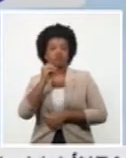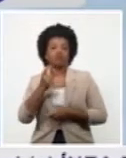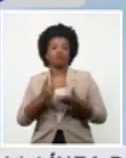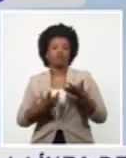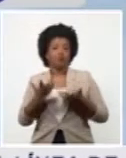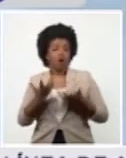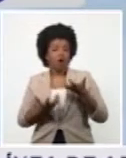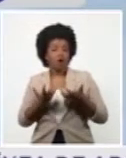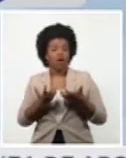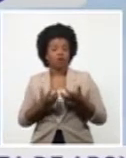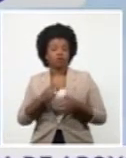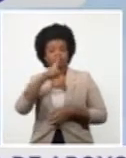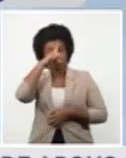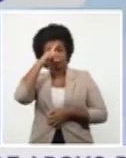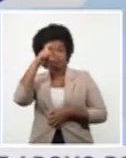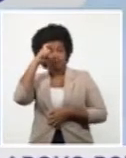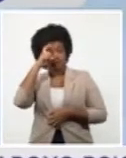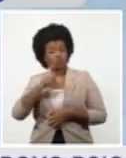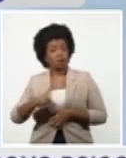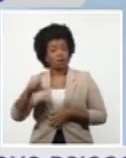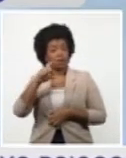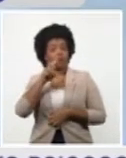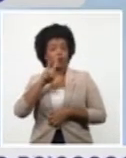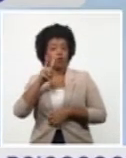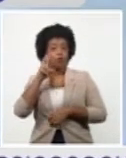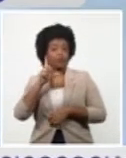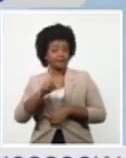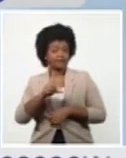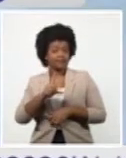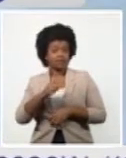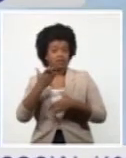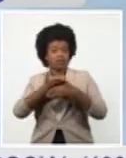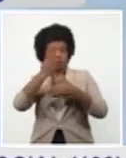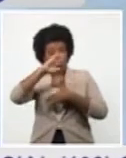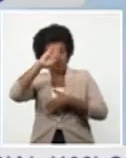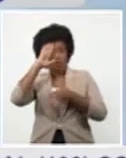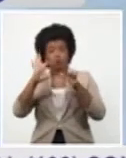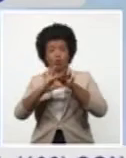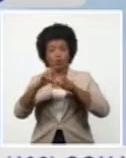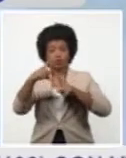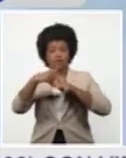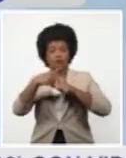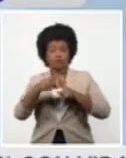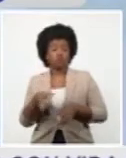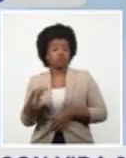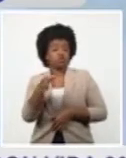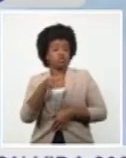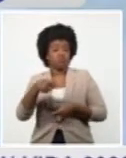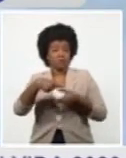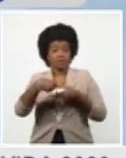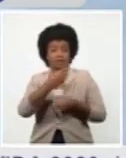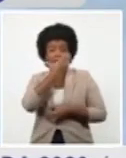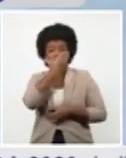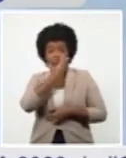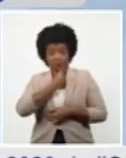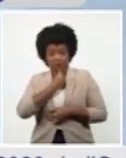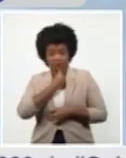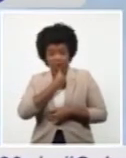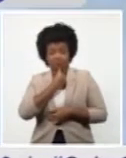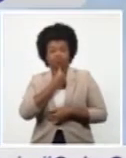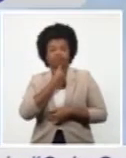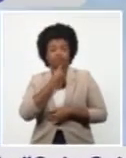I'm referring to Villa Clara, Las Tunas, Pinar del Río, Granma, Vallaveca, Cienfuegos, Sánchez